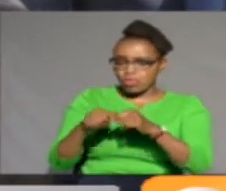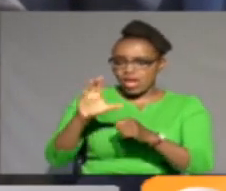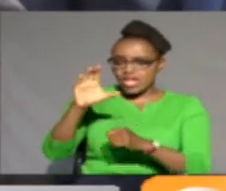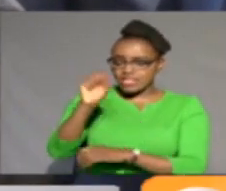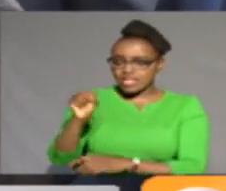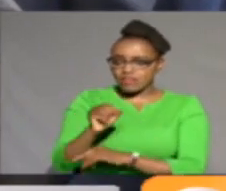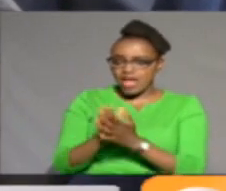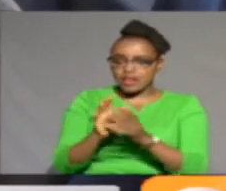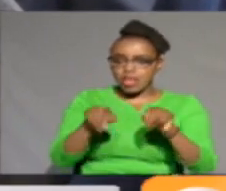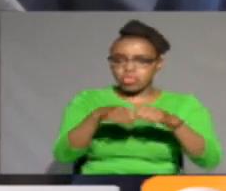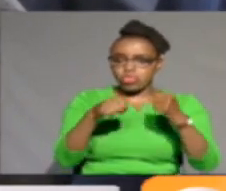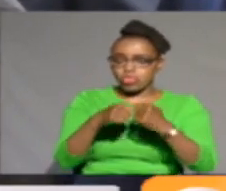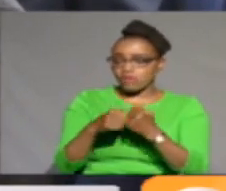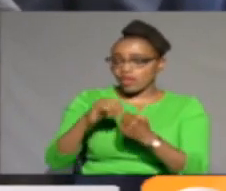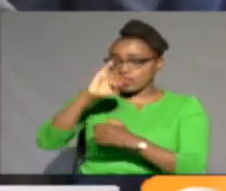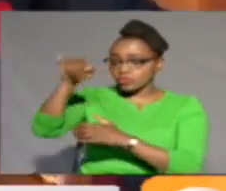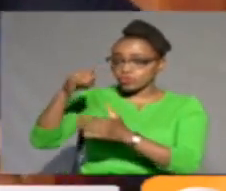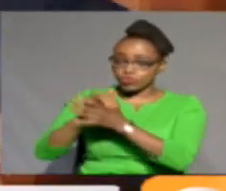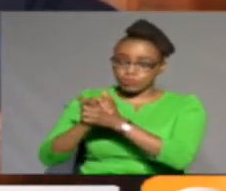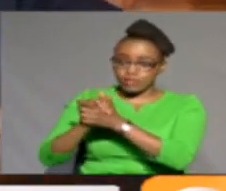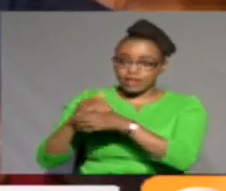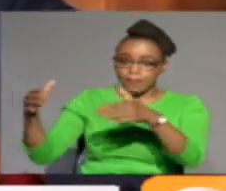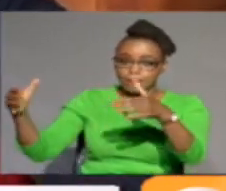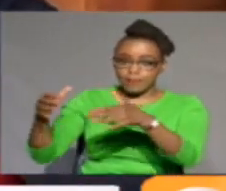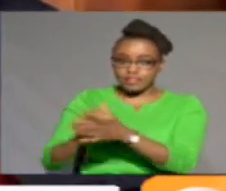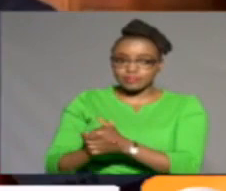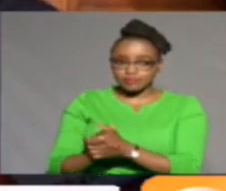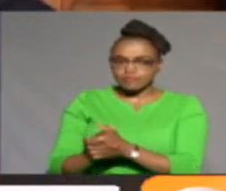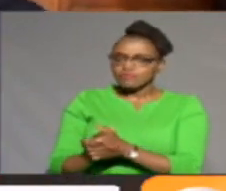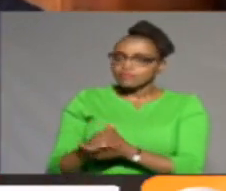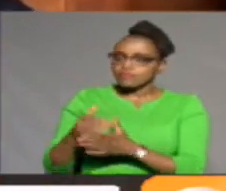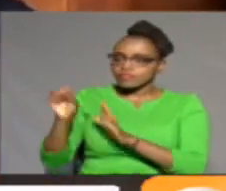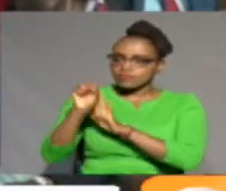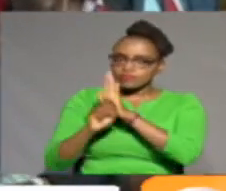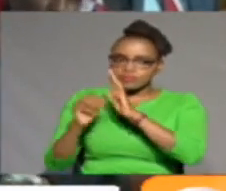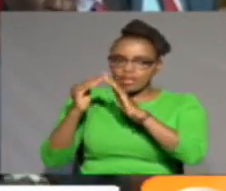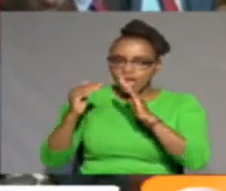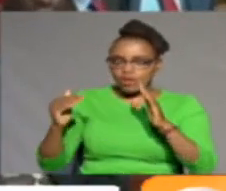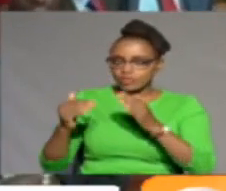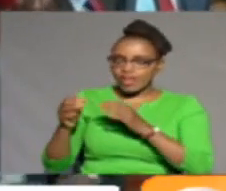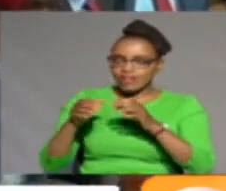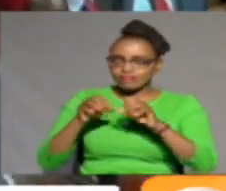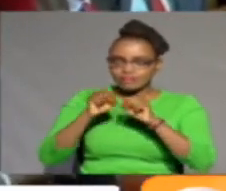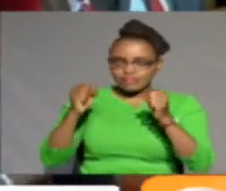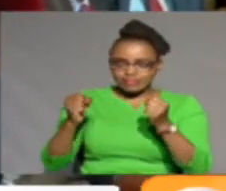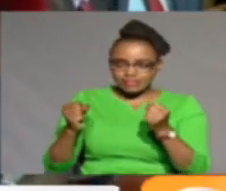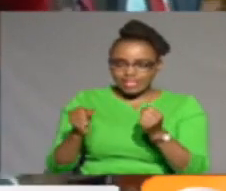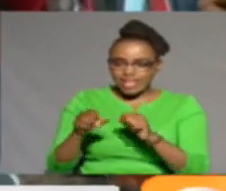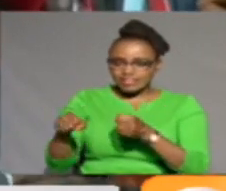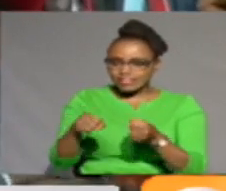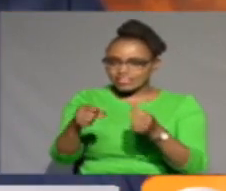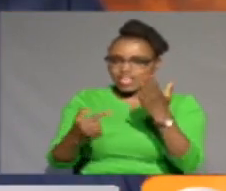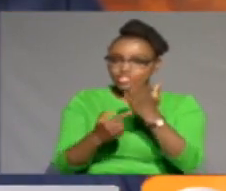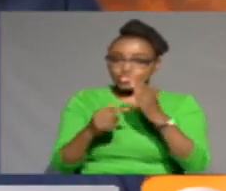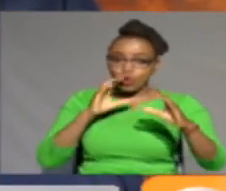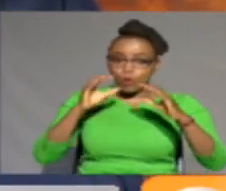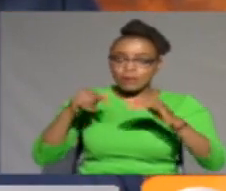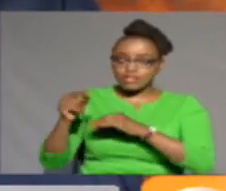and tear apart the ruling Jubilee Party. State House Digital Secretary Dennis Itumbi is under arrest and is expected to be